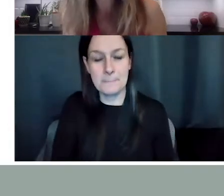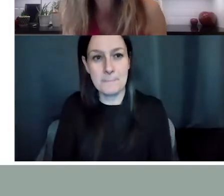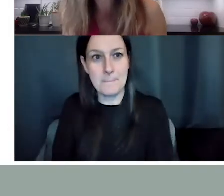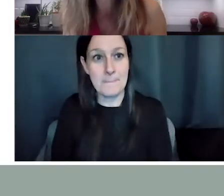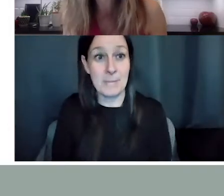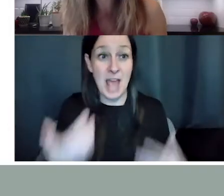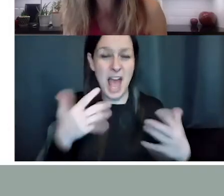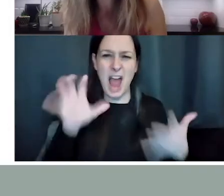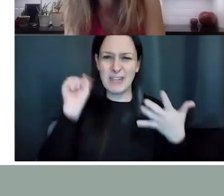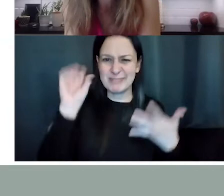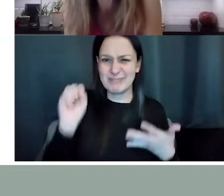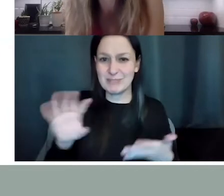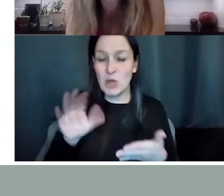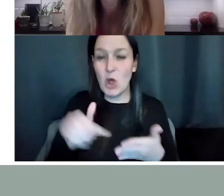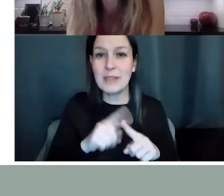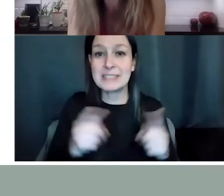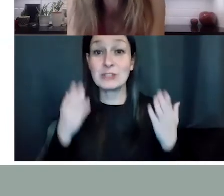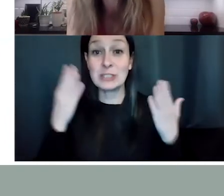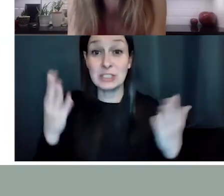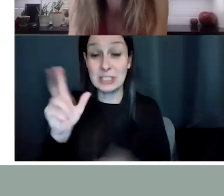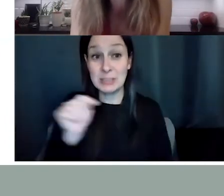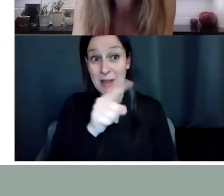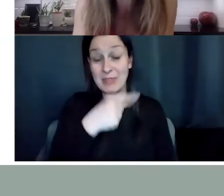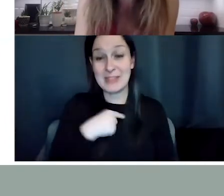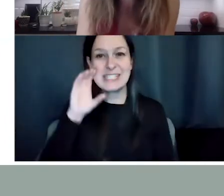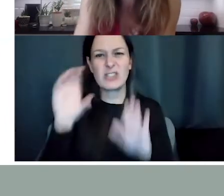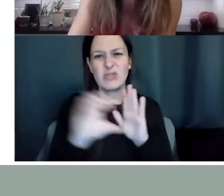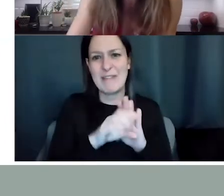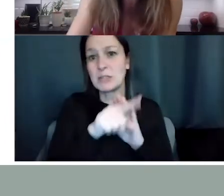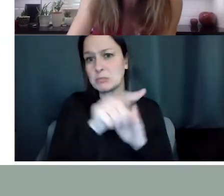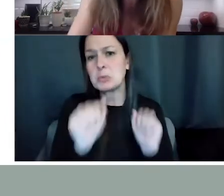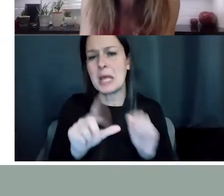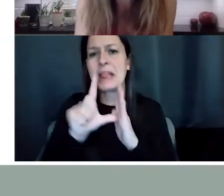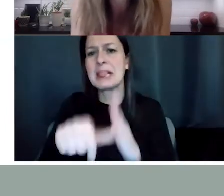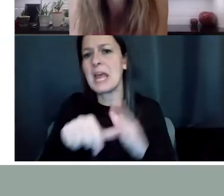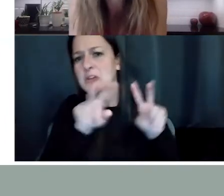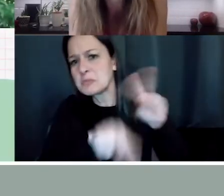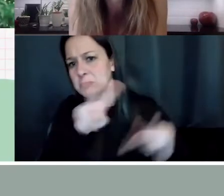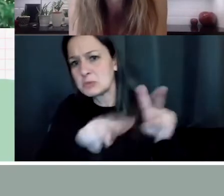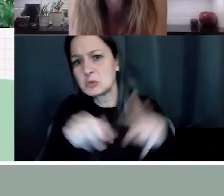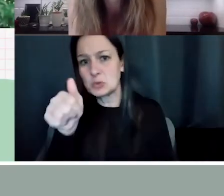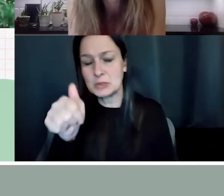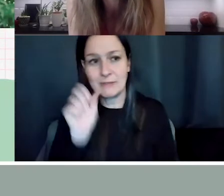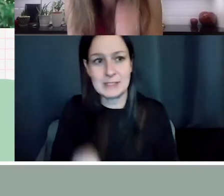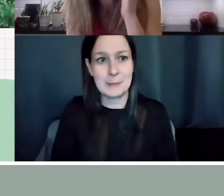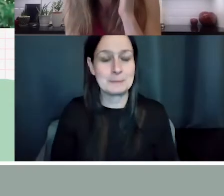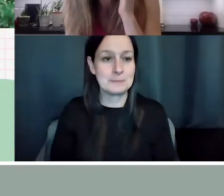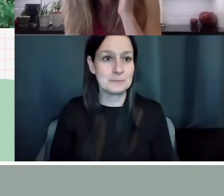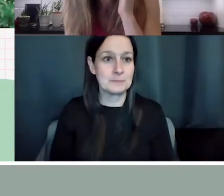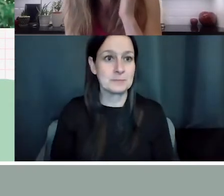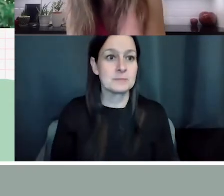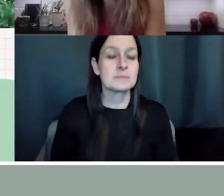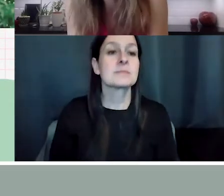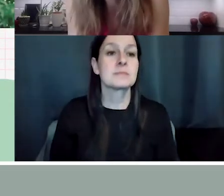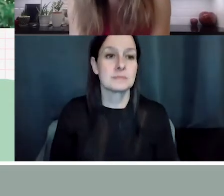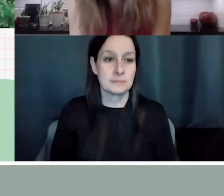all of these suggestions, but this is a graphic that you can, you know, look at on your own to see.